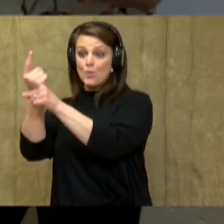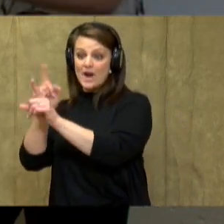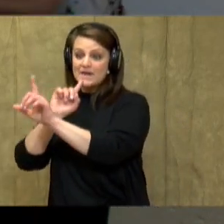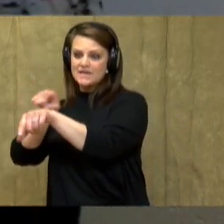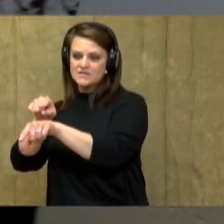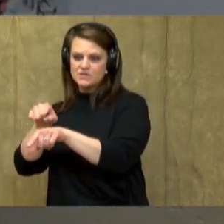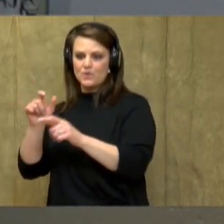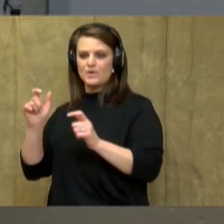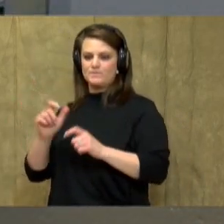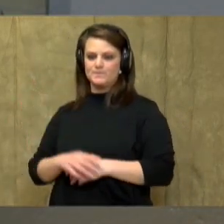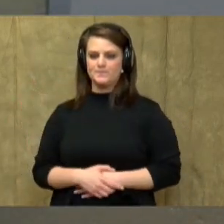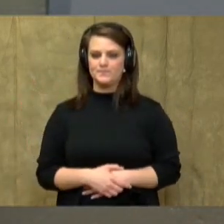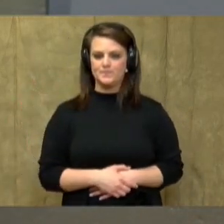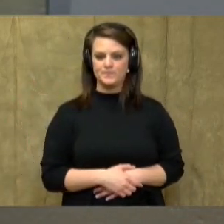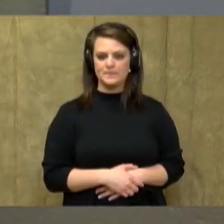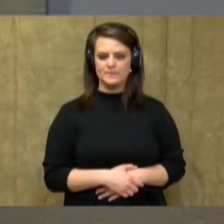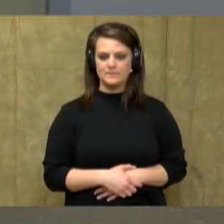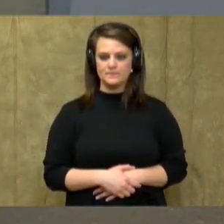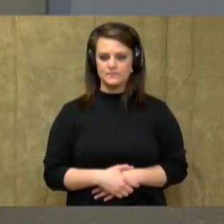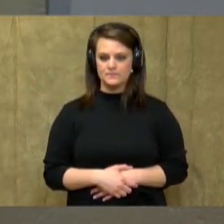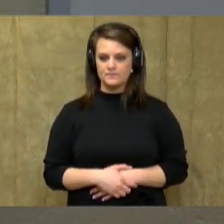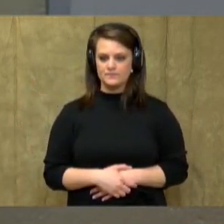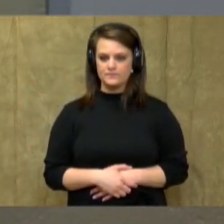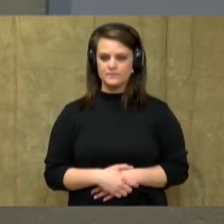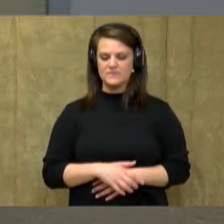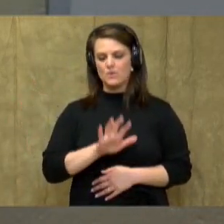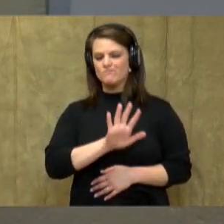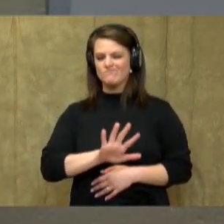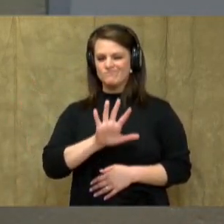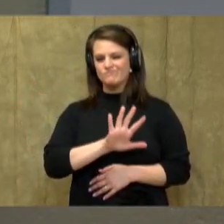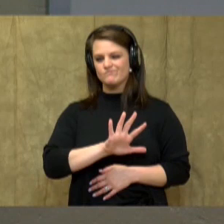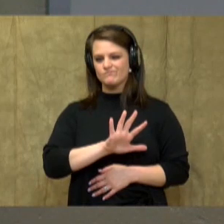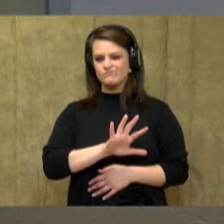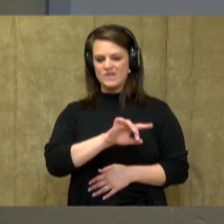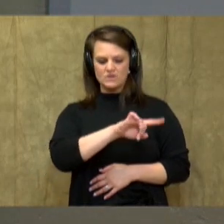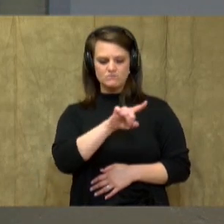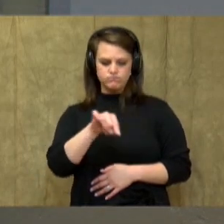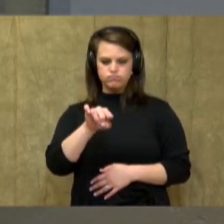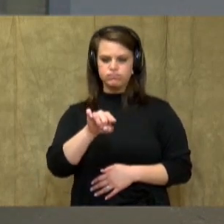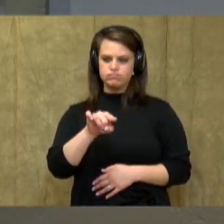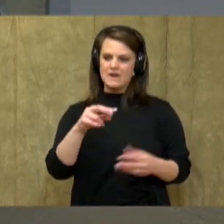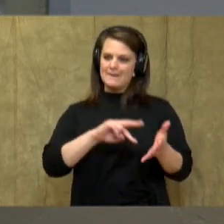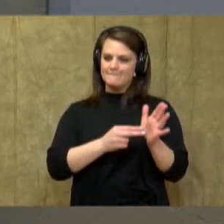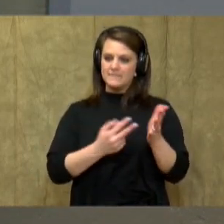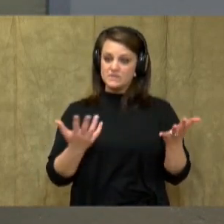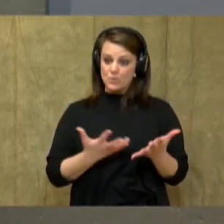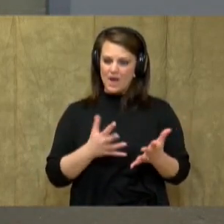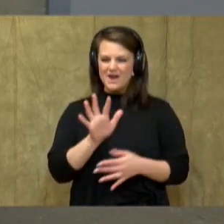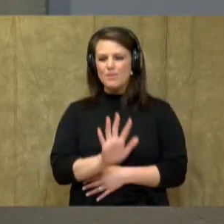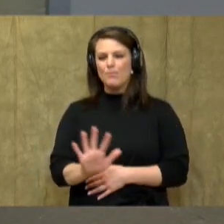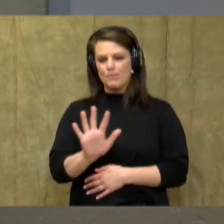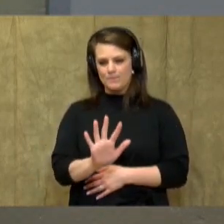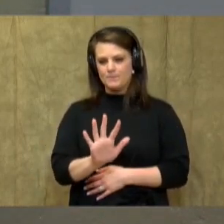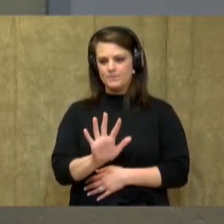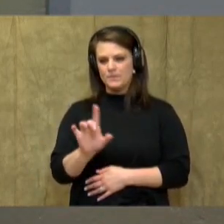answer. So our estimated sum is going to be approximately, that's what that little shoop means,